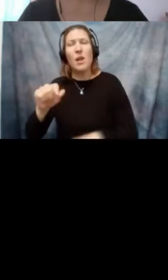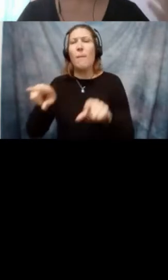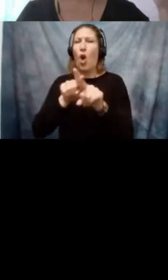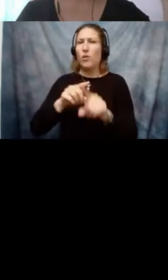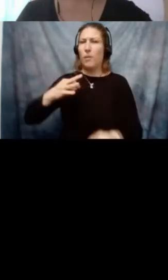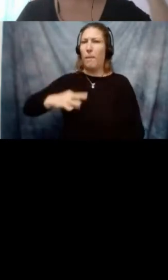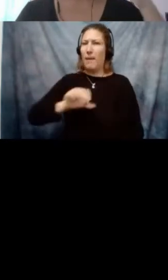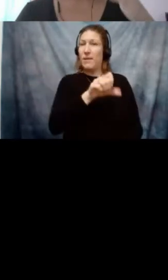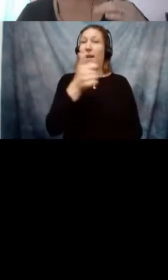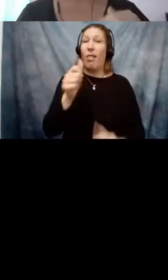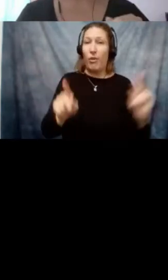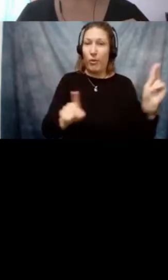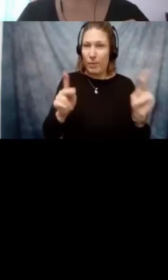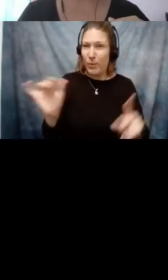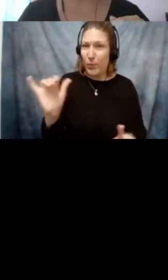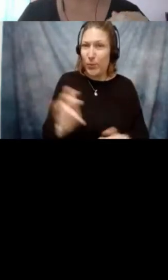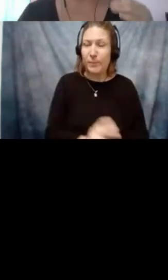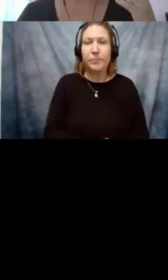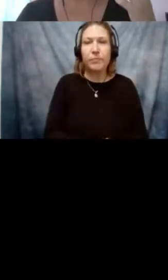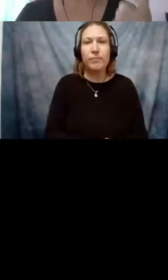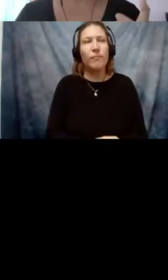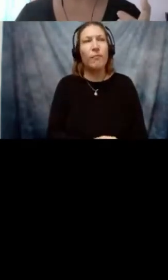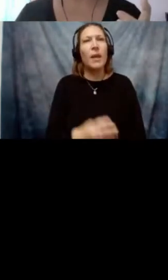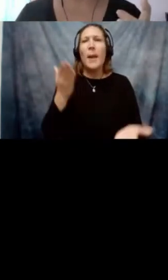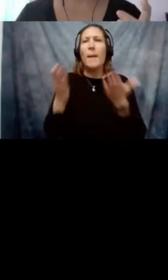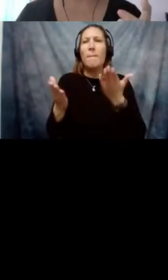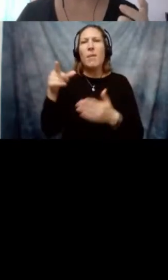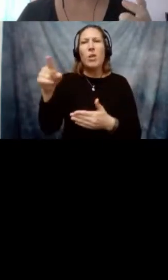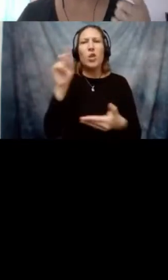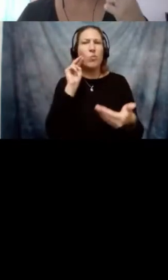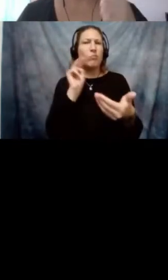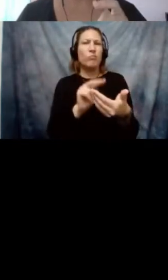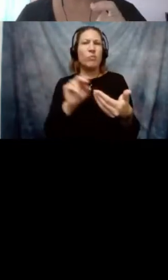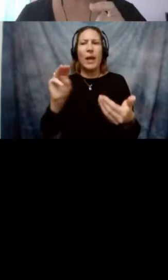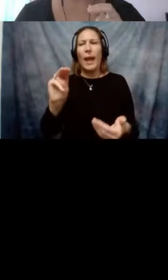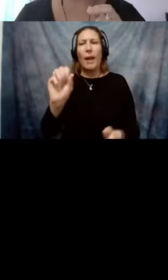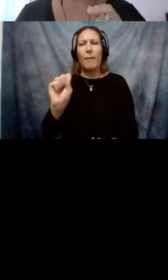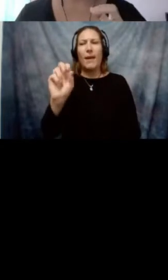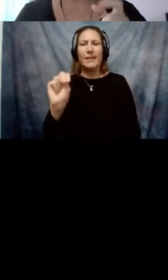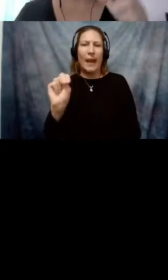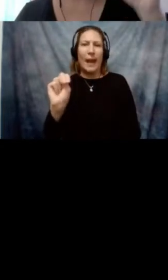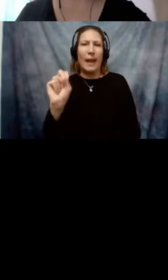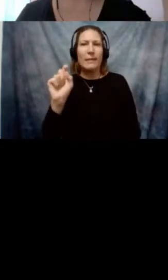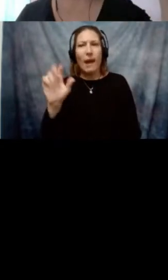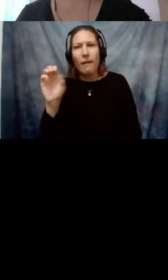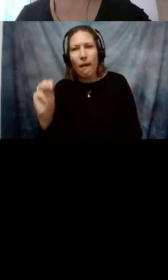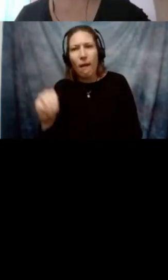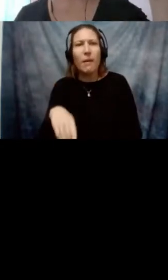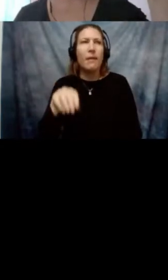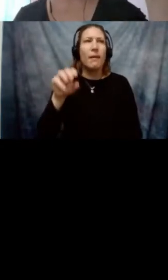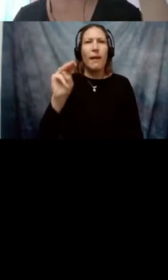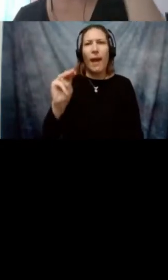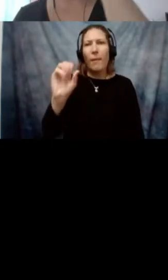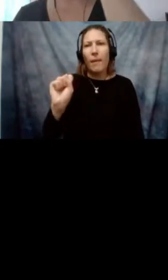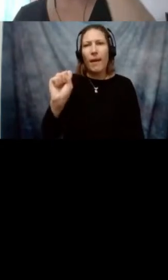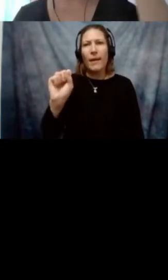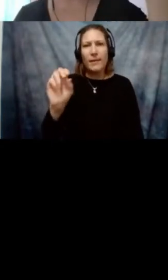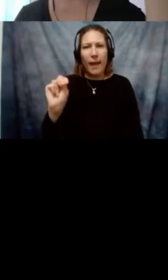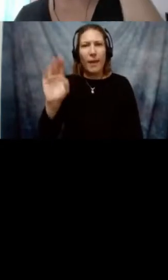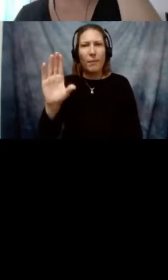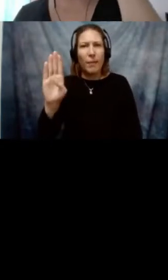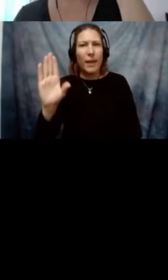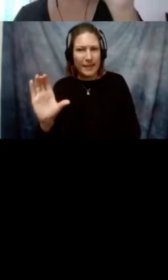When you are looking at an article, say on MSN.com or MSNBC News, You know how a lot of the times you see the video at the